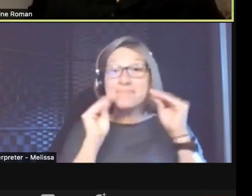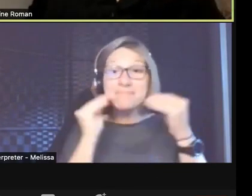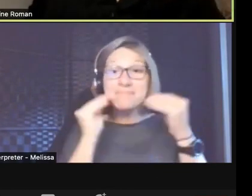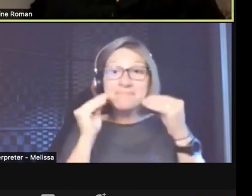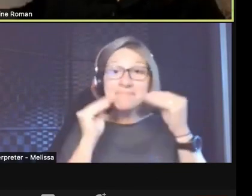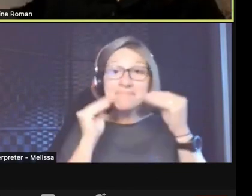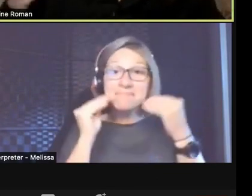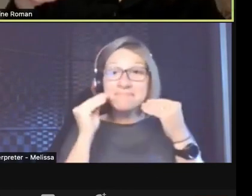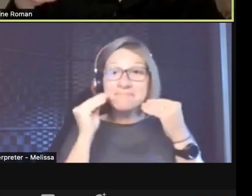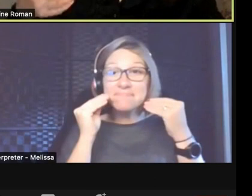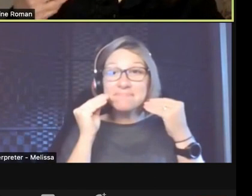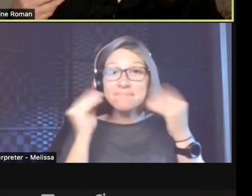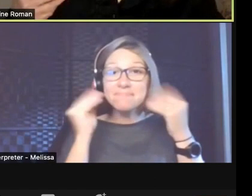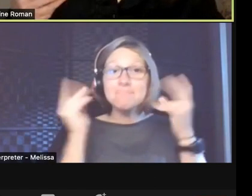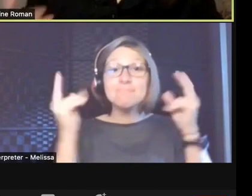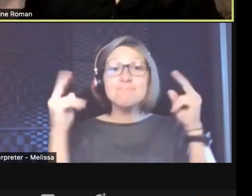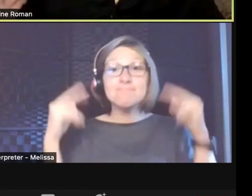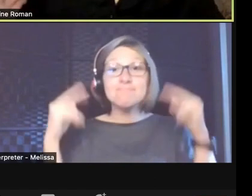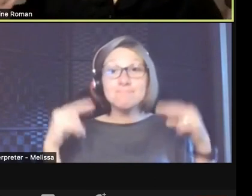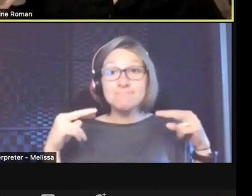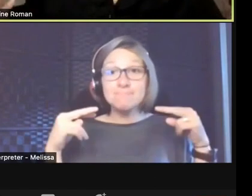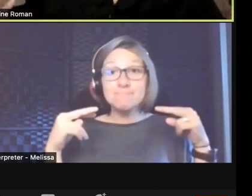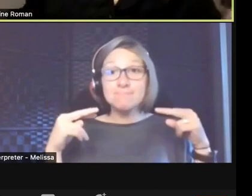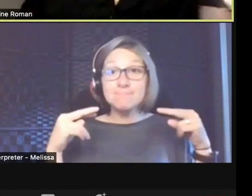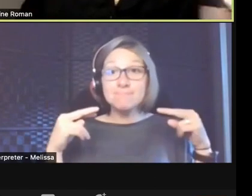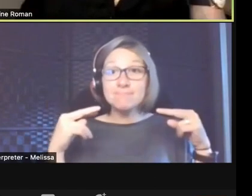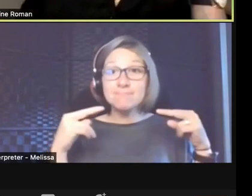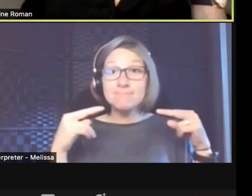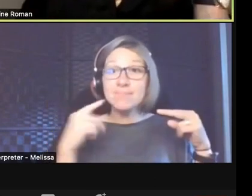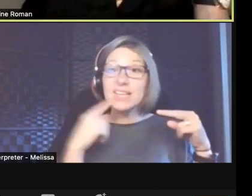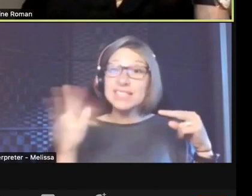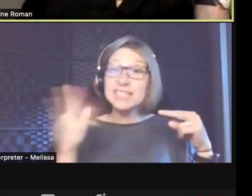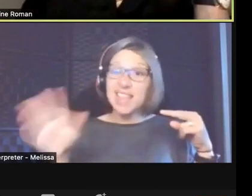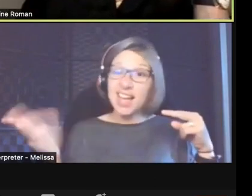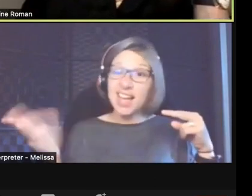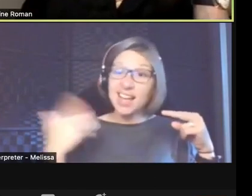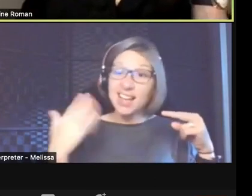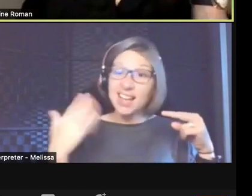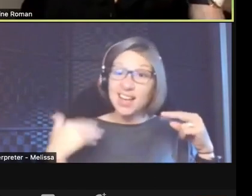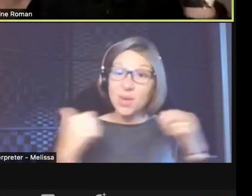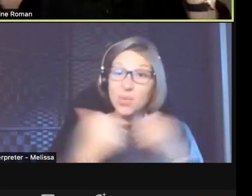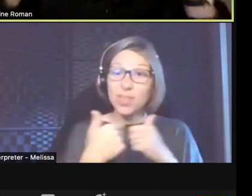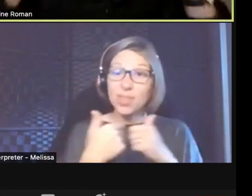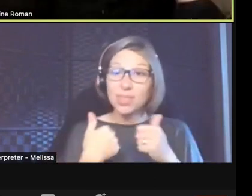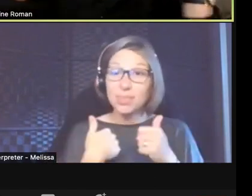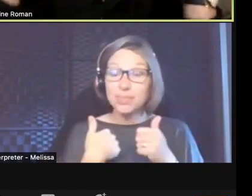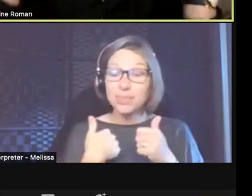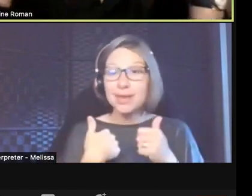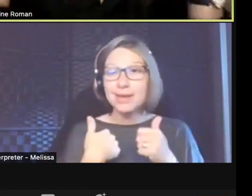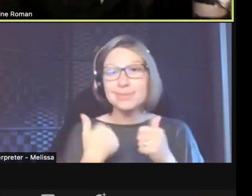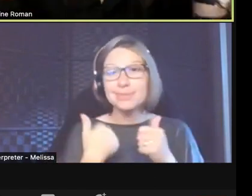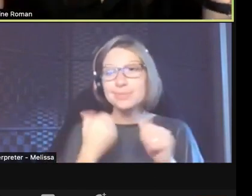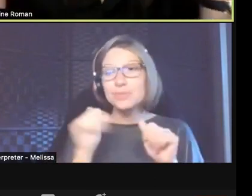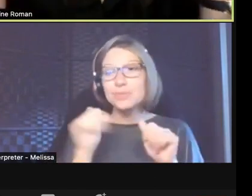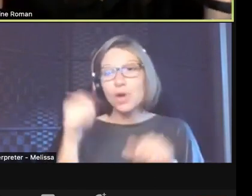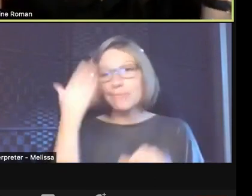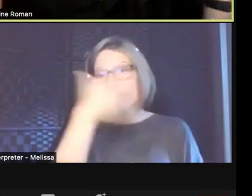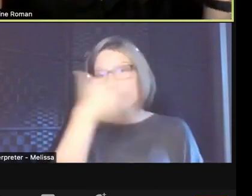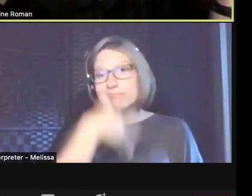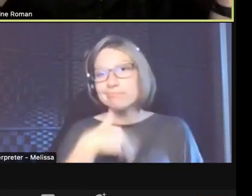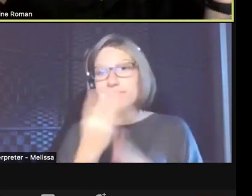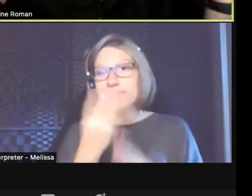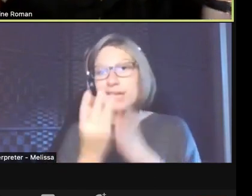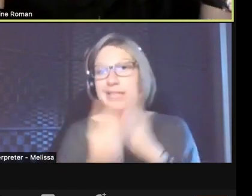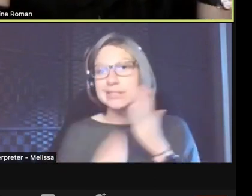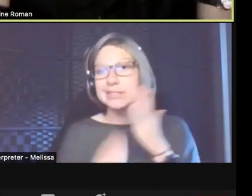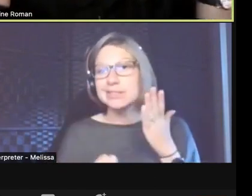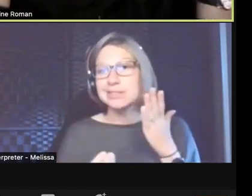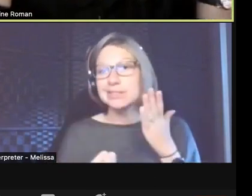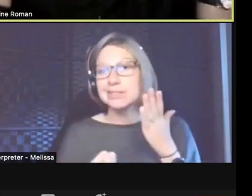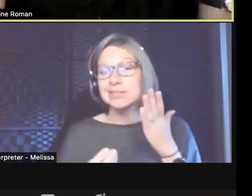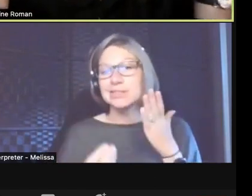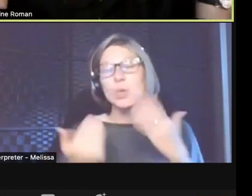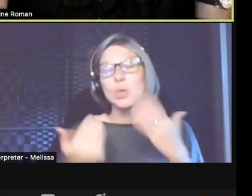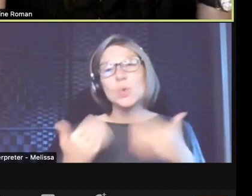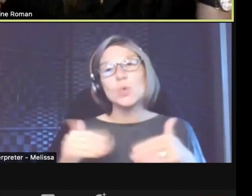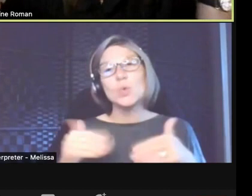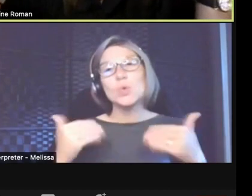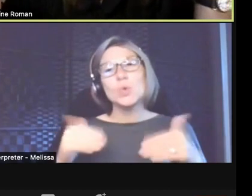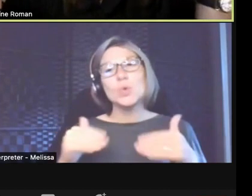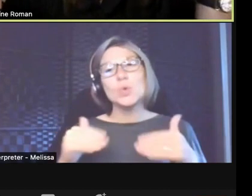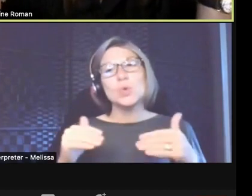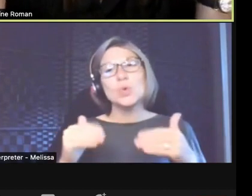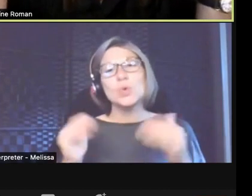and what they're saying is, come join me, that might be missed altogether. So there's so much harm that can be done if we